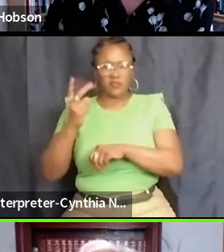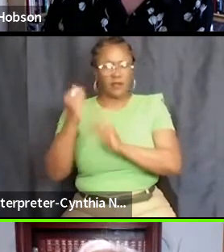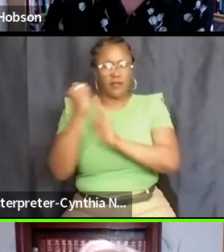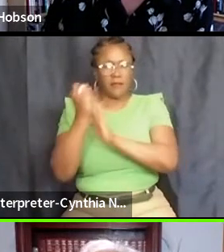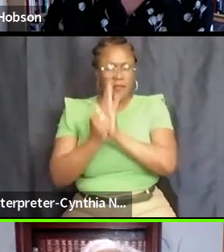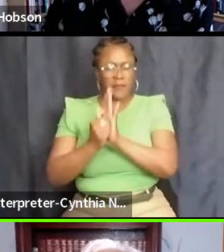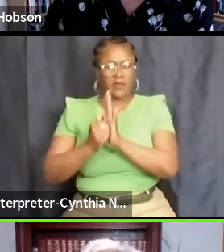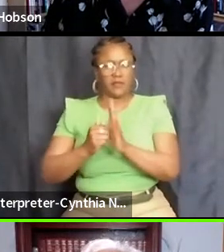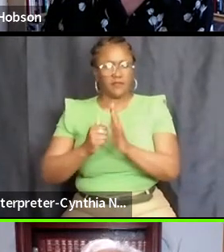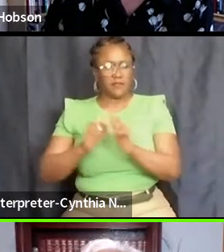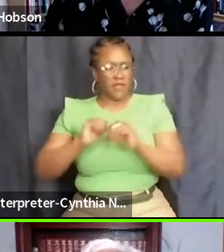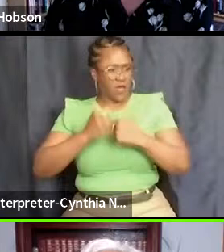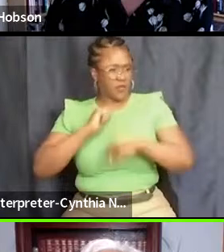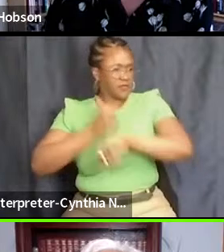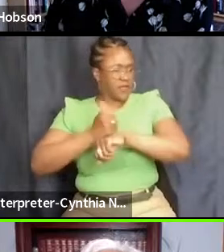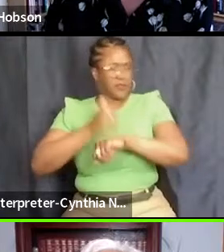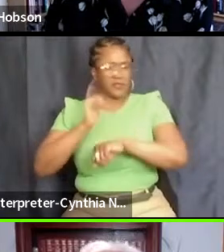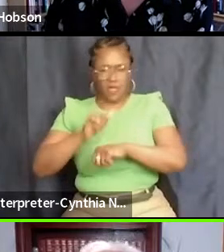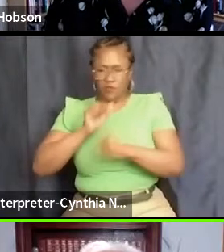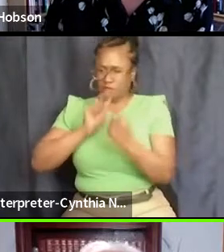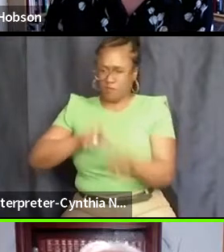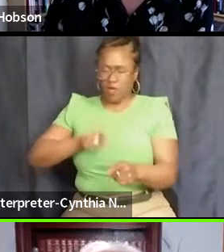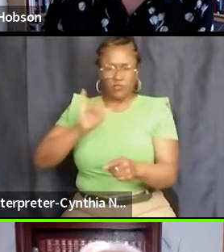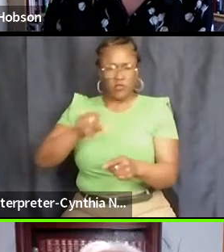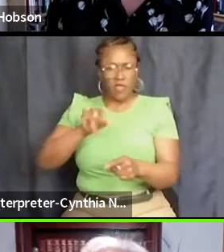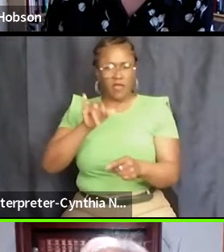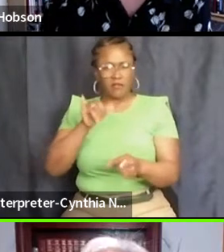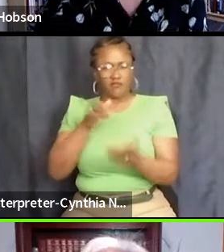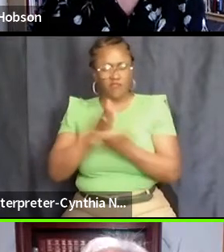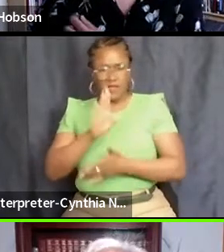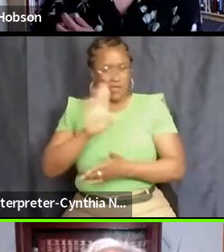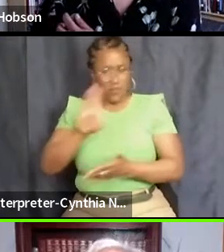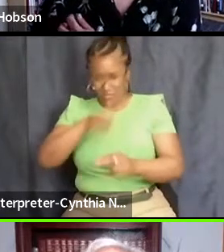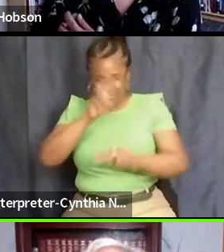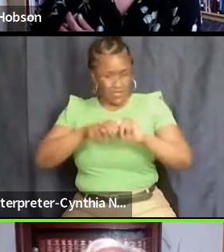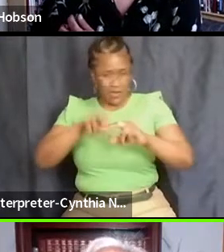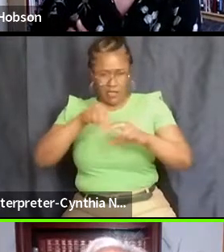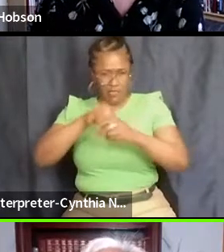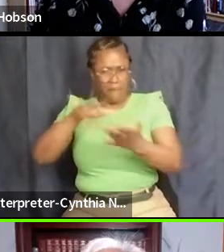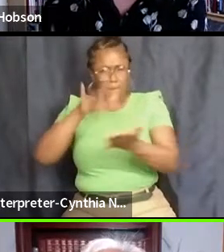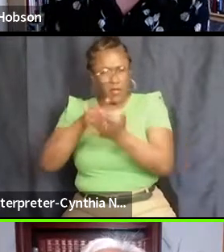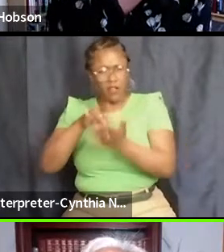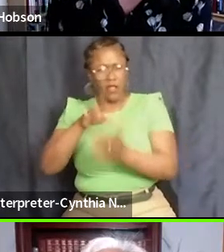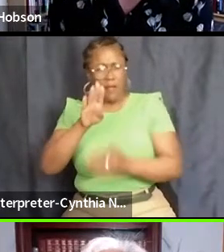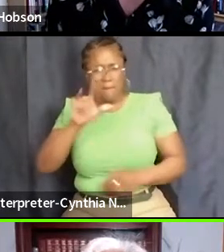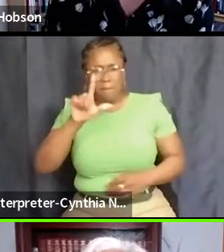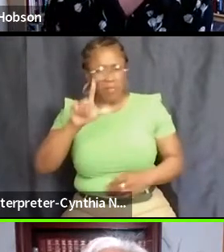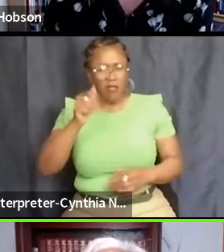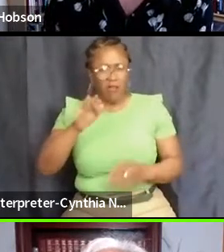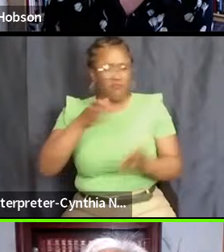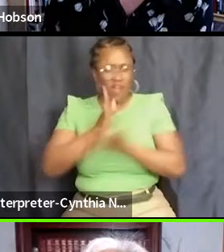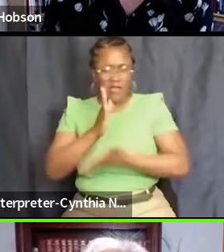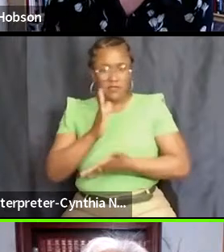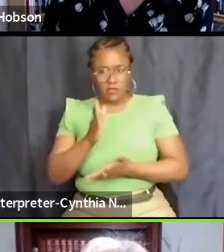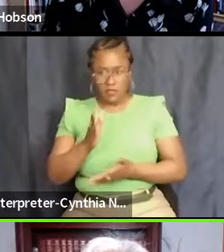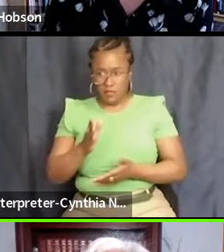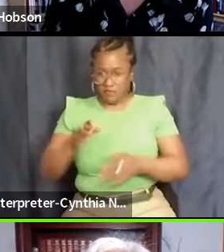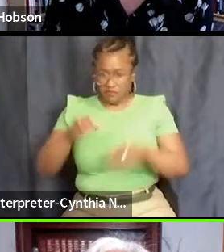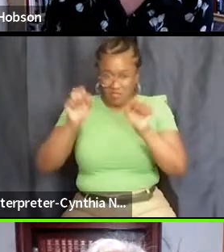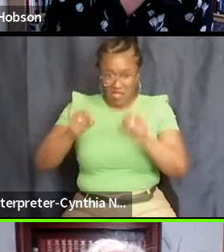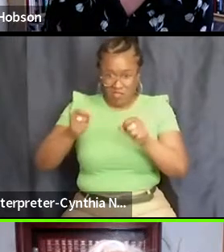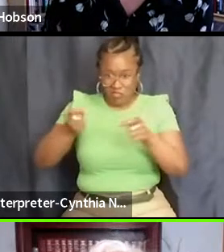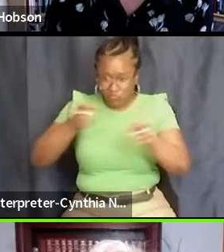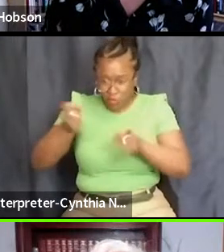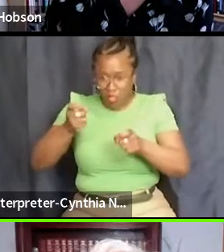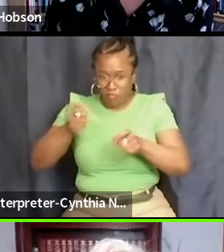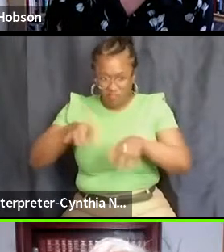the response to this right. And so sitting in the middle of our Bill of Rights is the right to control and contain Black people.